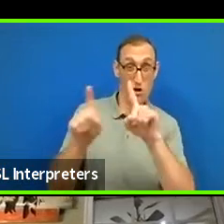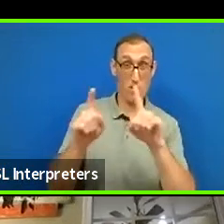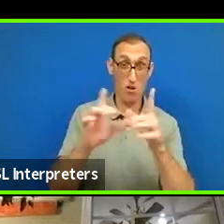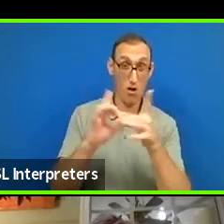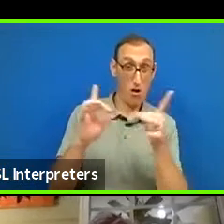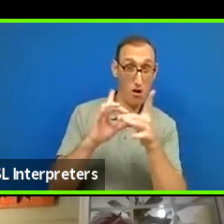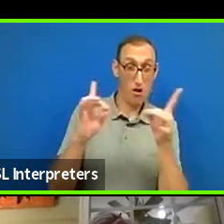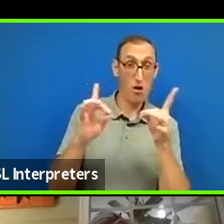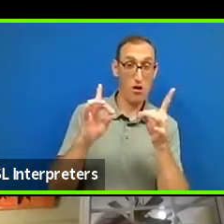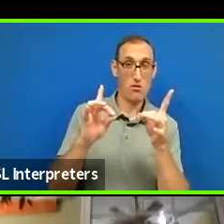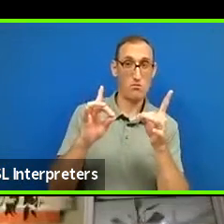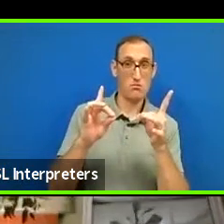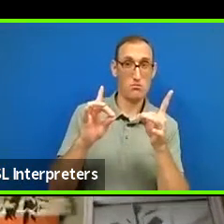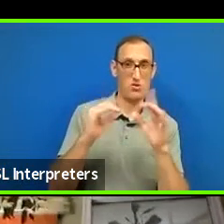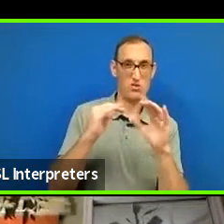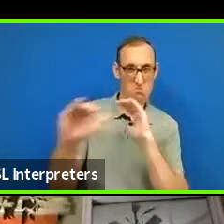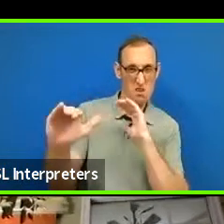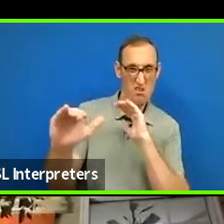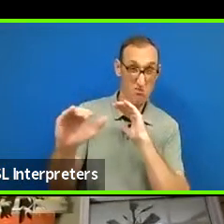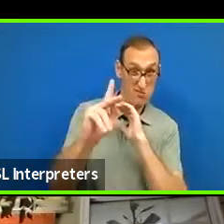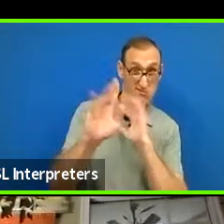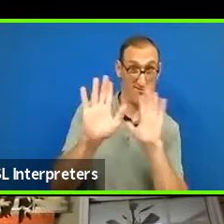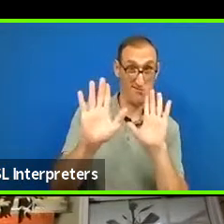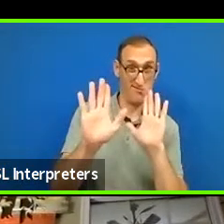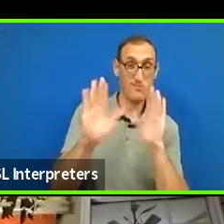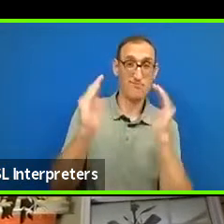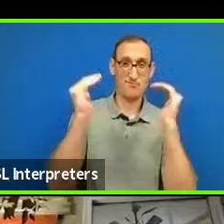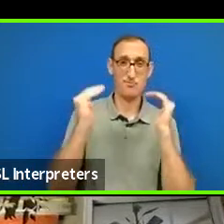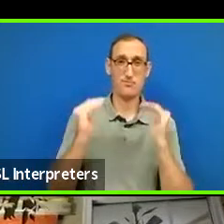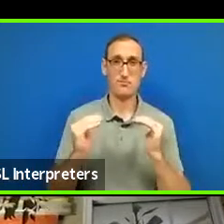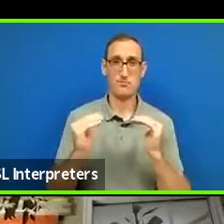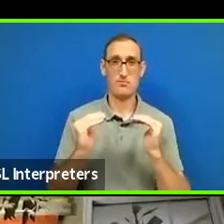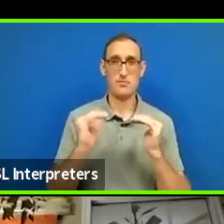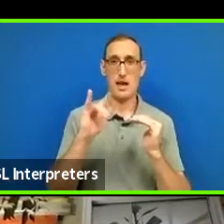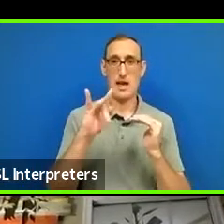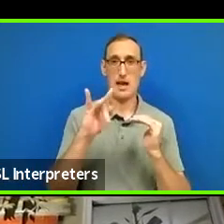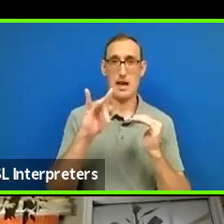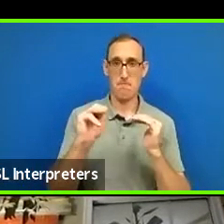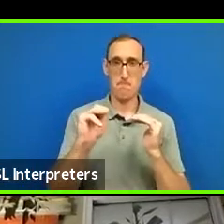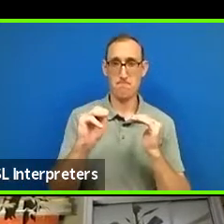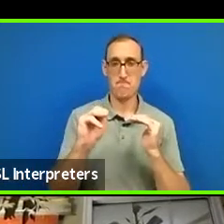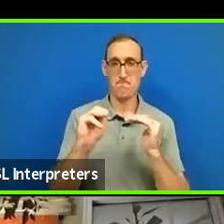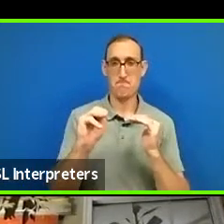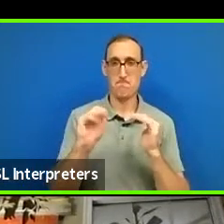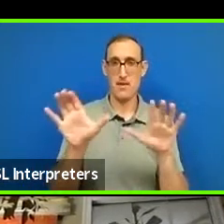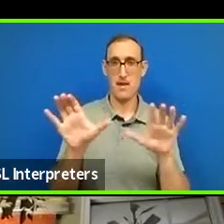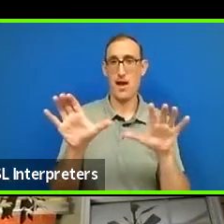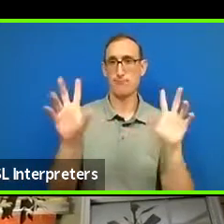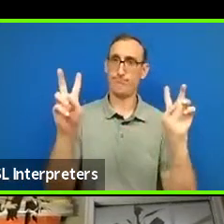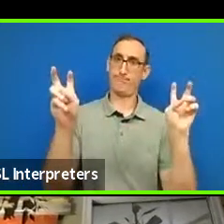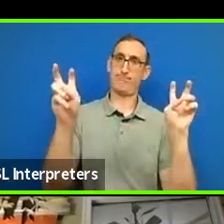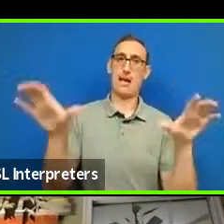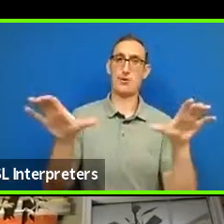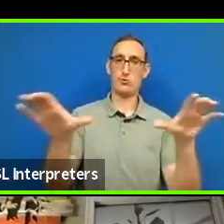can work through those. The next item is an action item, actually,